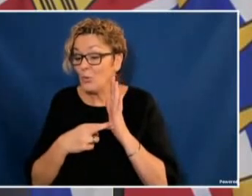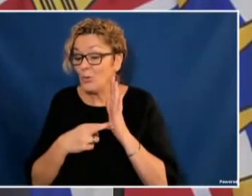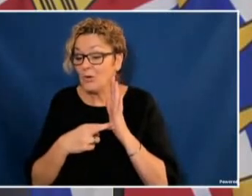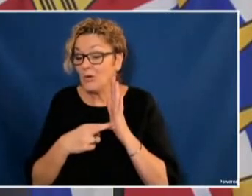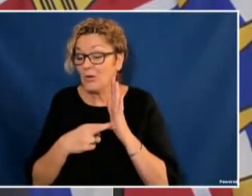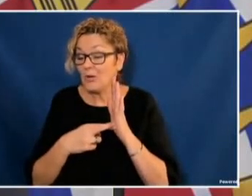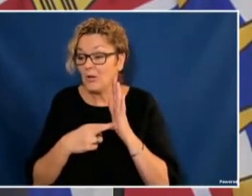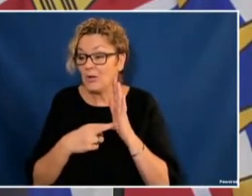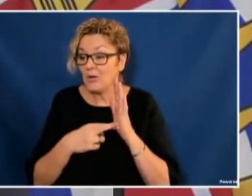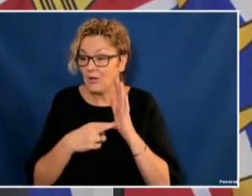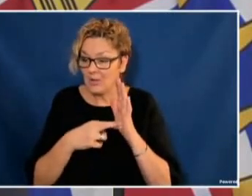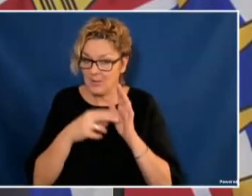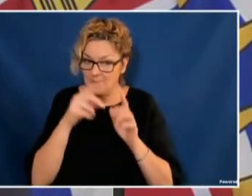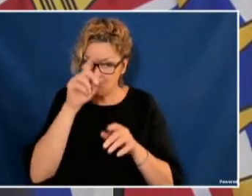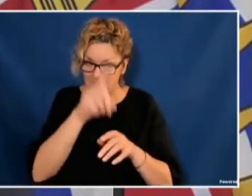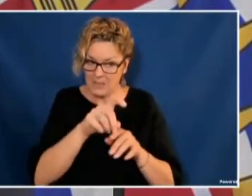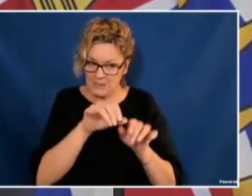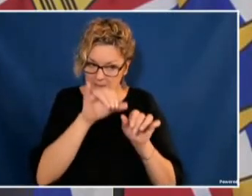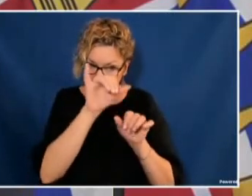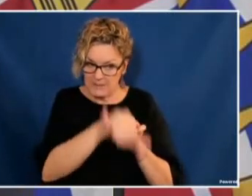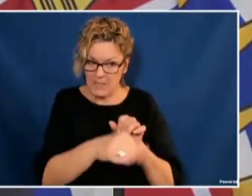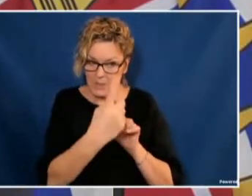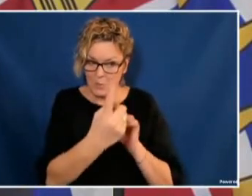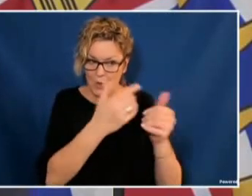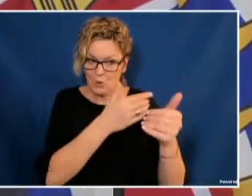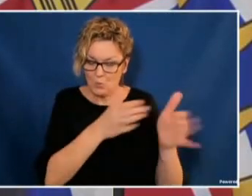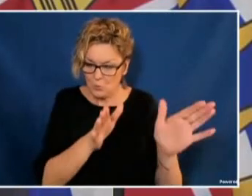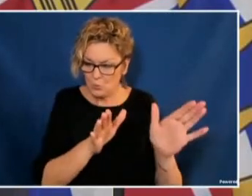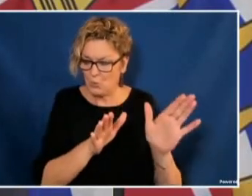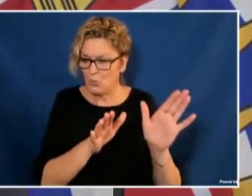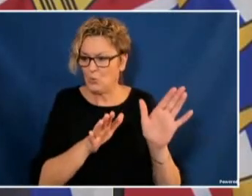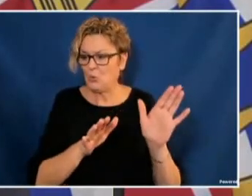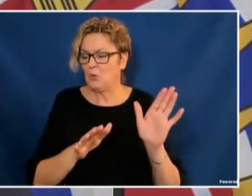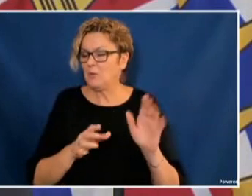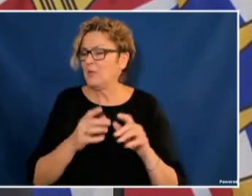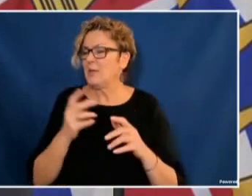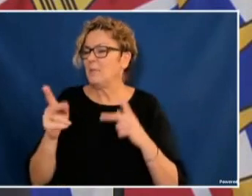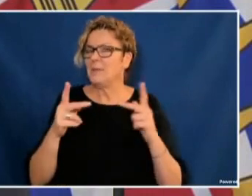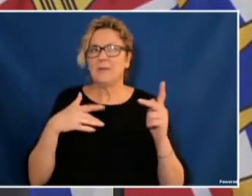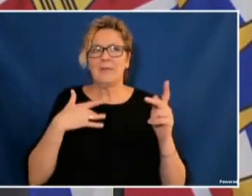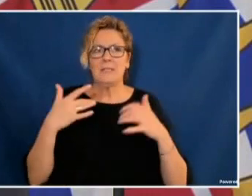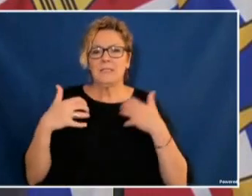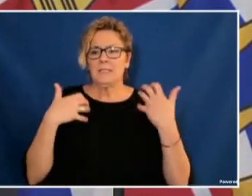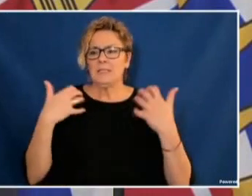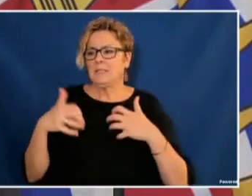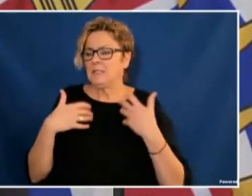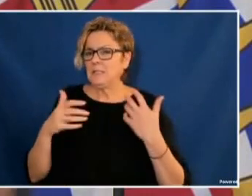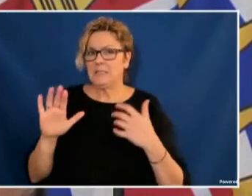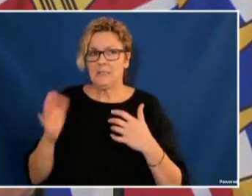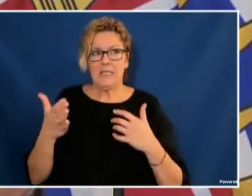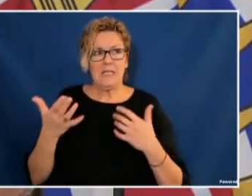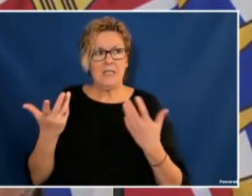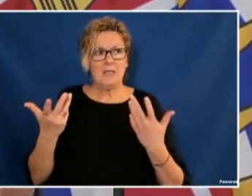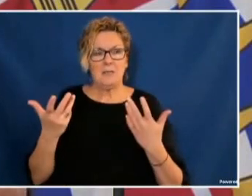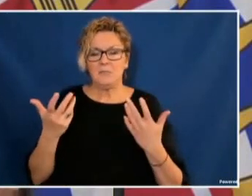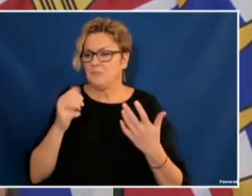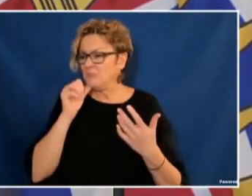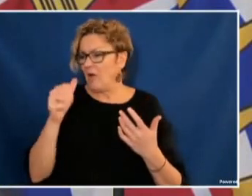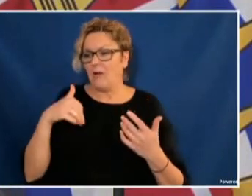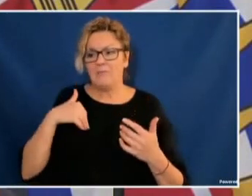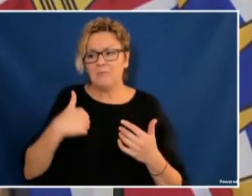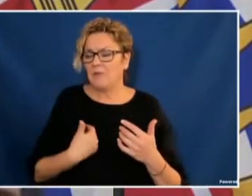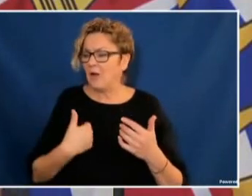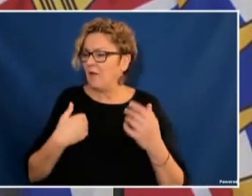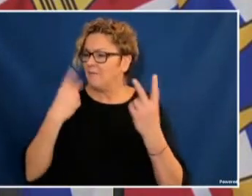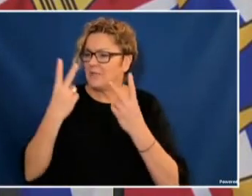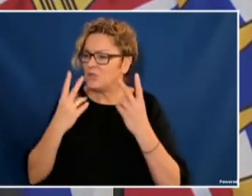very rarely resulted in transmission, particularly from children to anyone. So this is an important time for